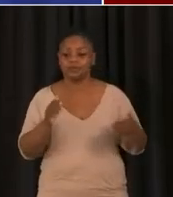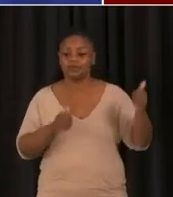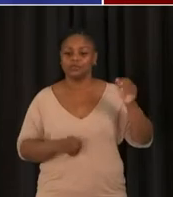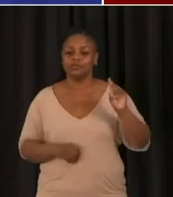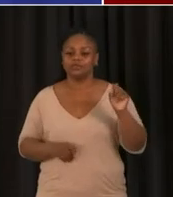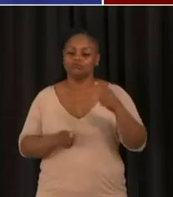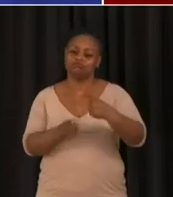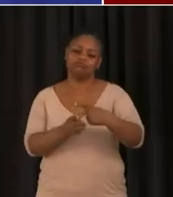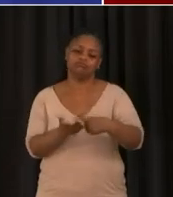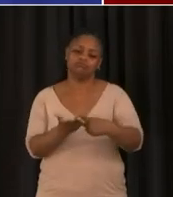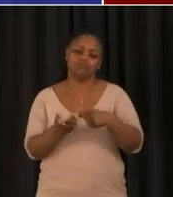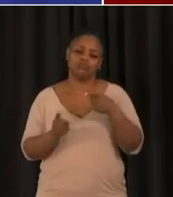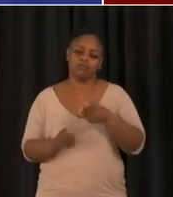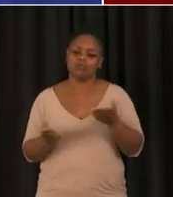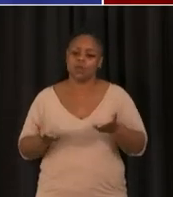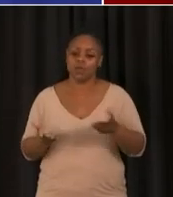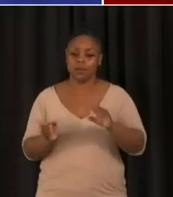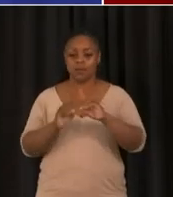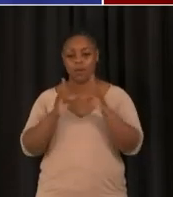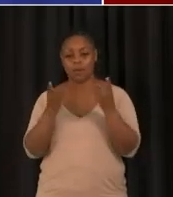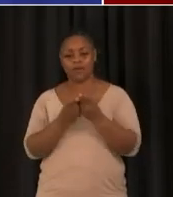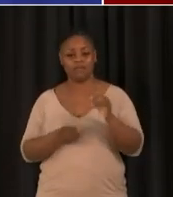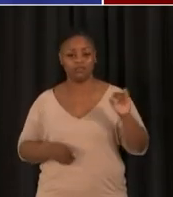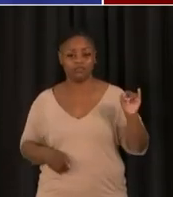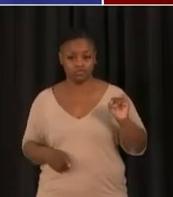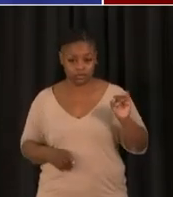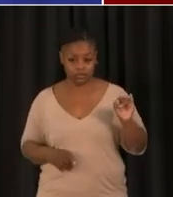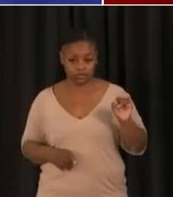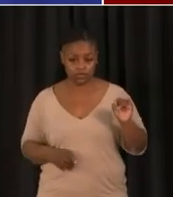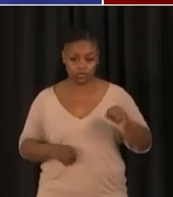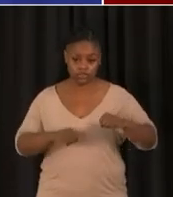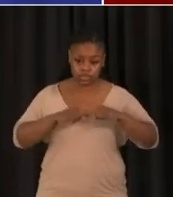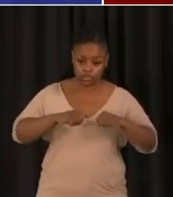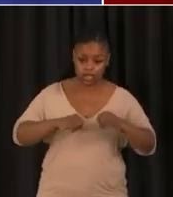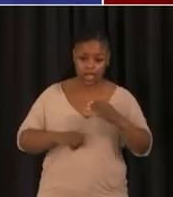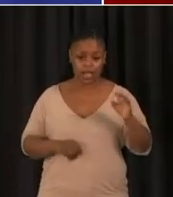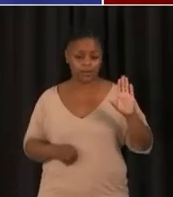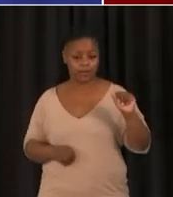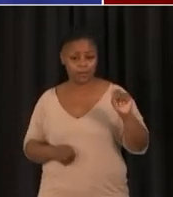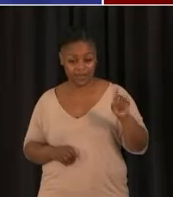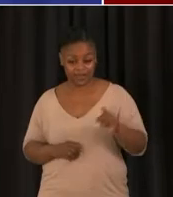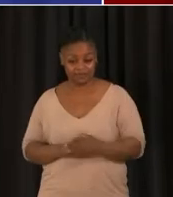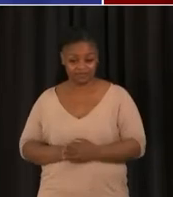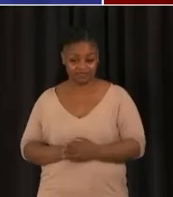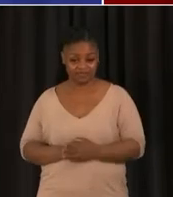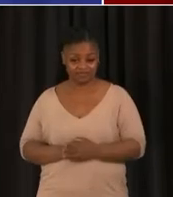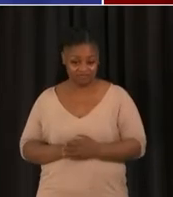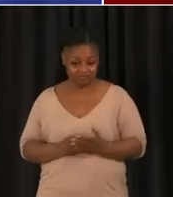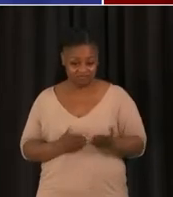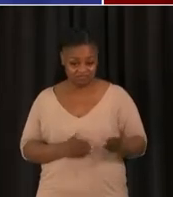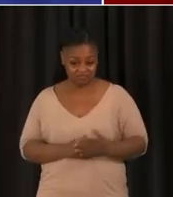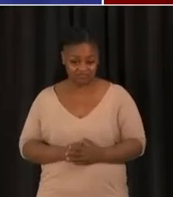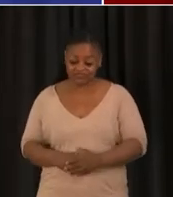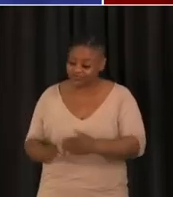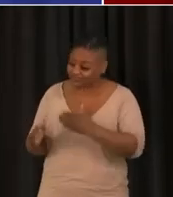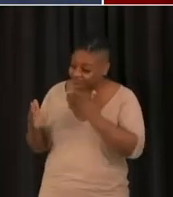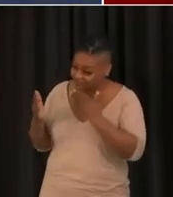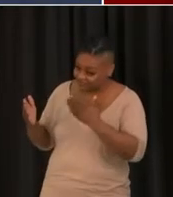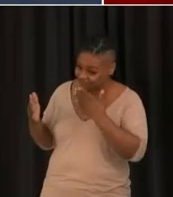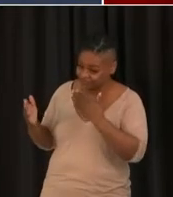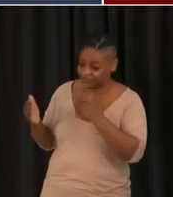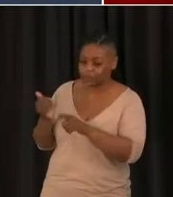you're on social media, you could hit us up in the chat on Facebook or use the hashtag DCHope on Twitter.